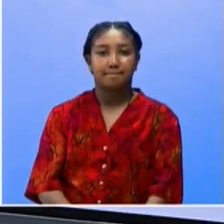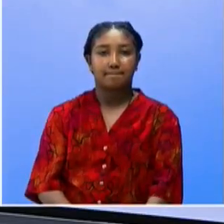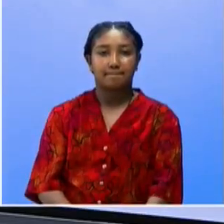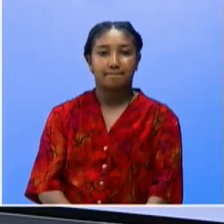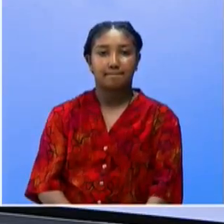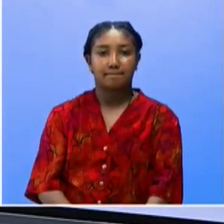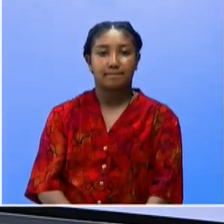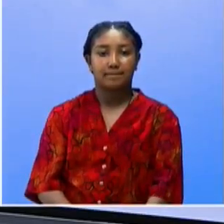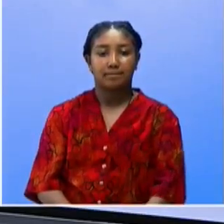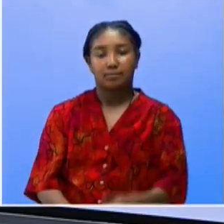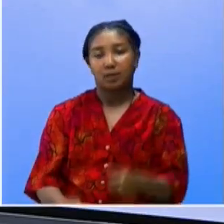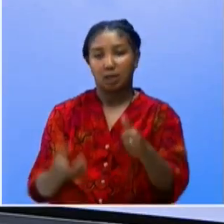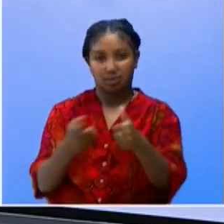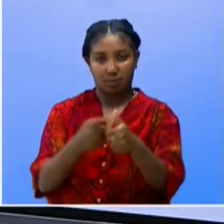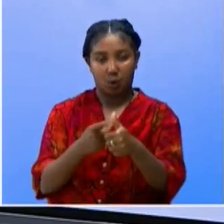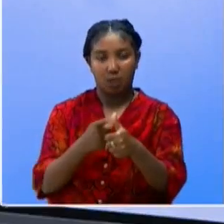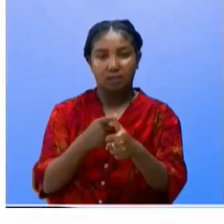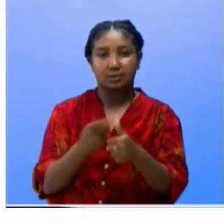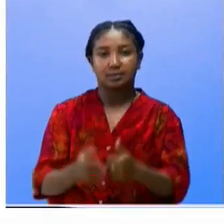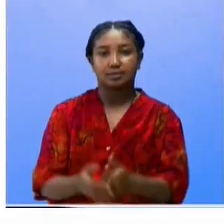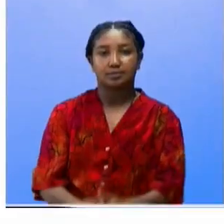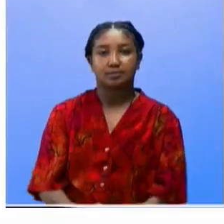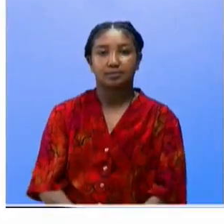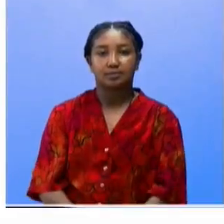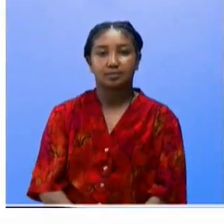Question number 1.